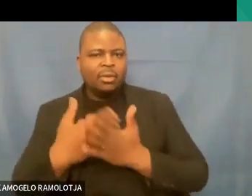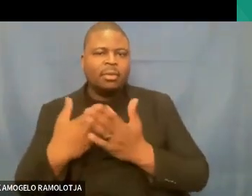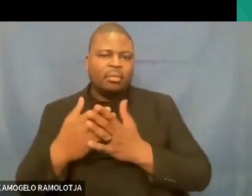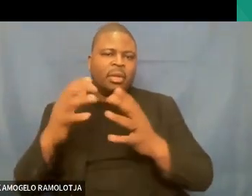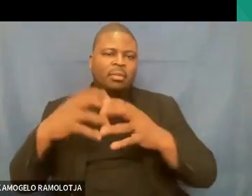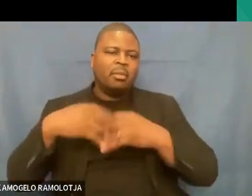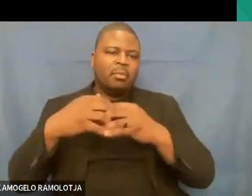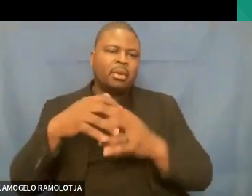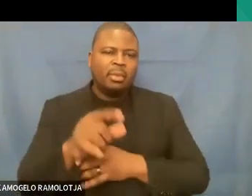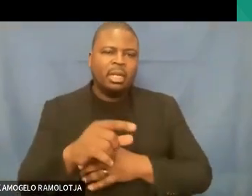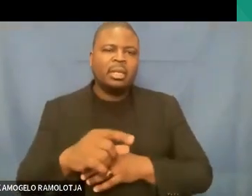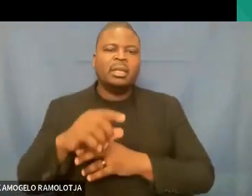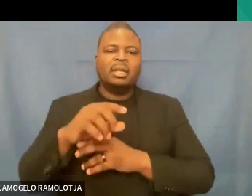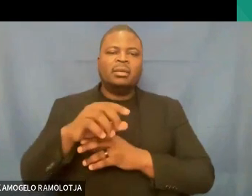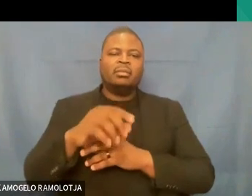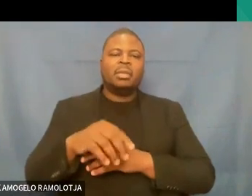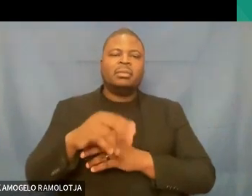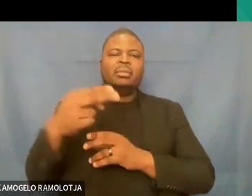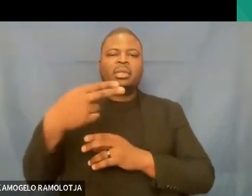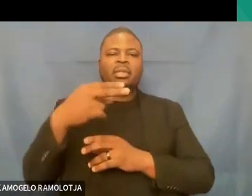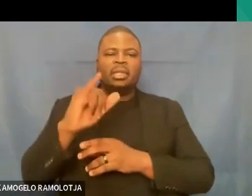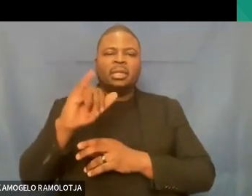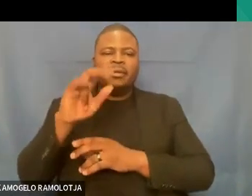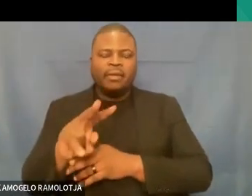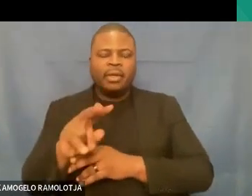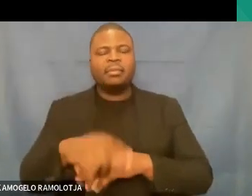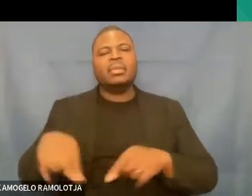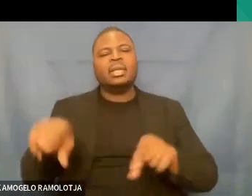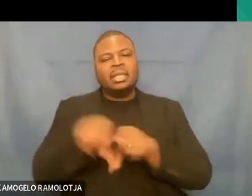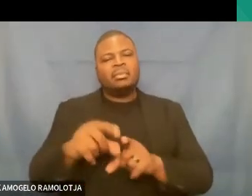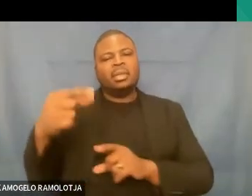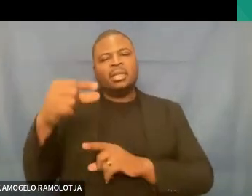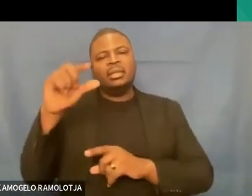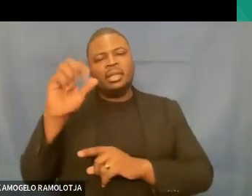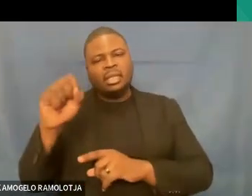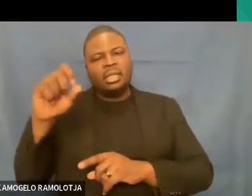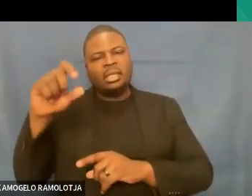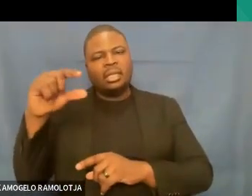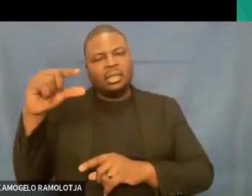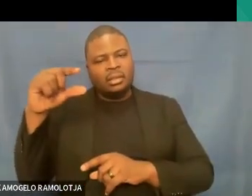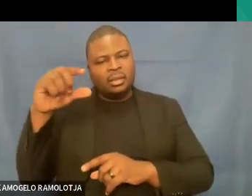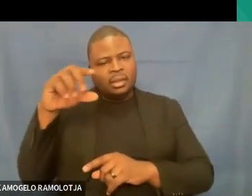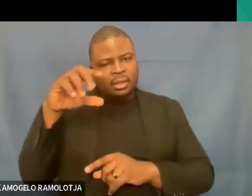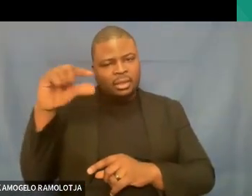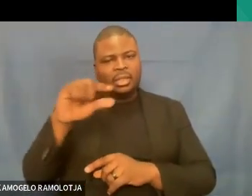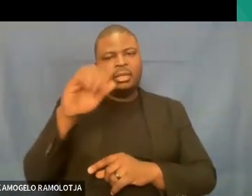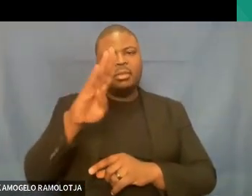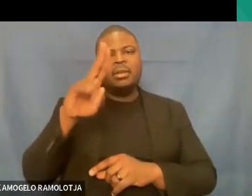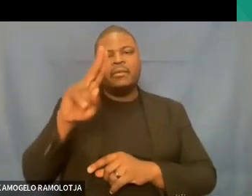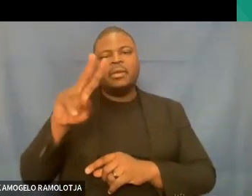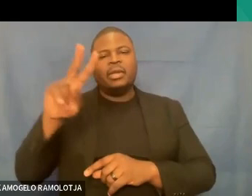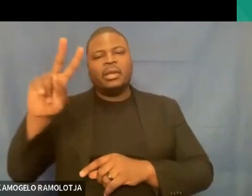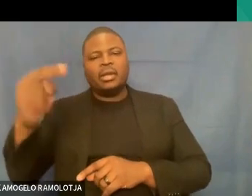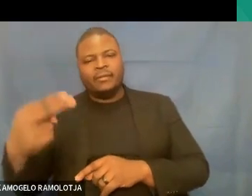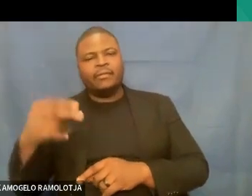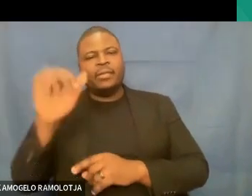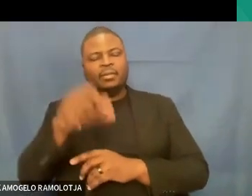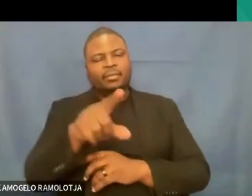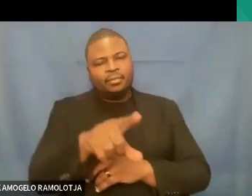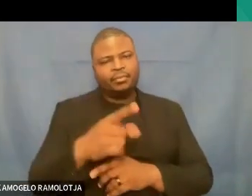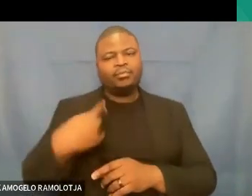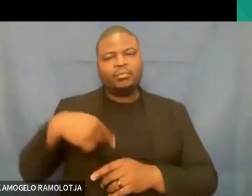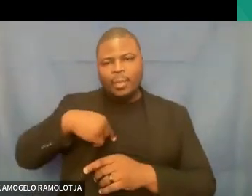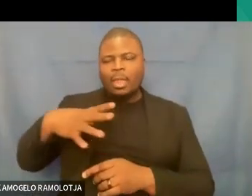HIV, TB, and STI response. We want the government to focus on funding and supporting youth-led initiatives.